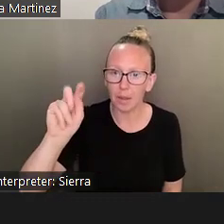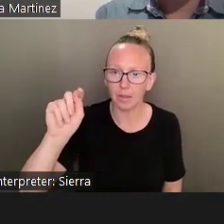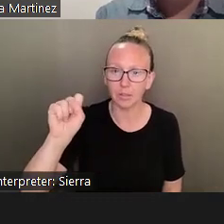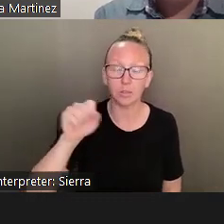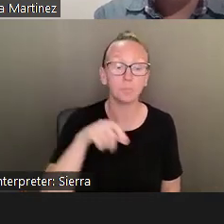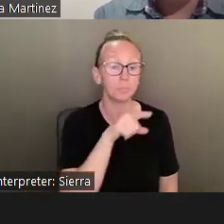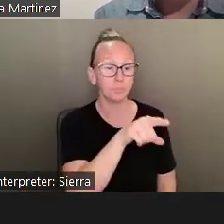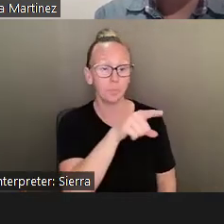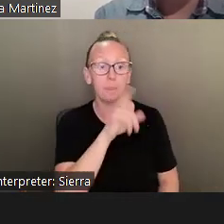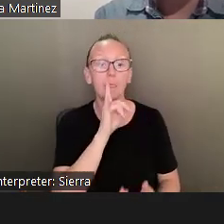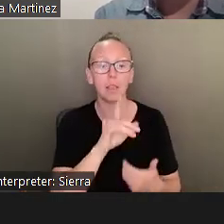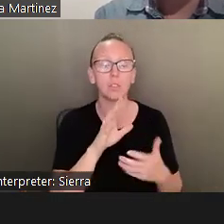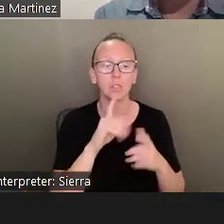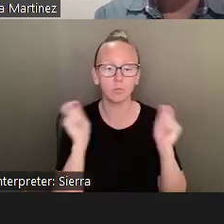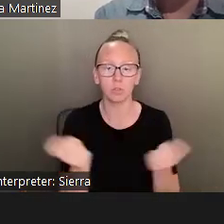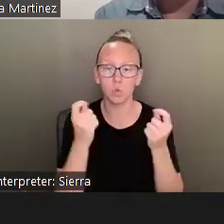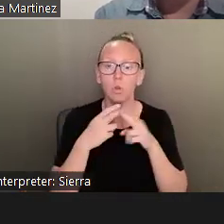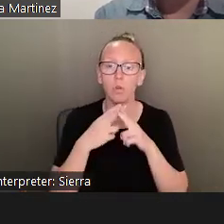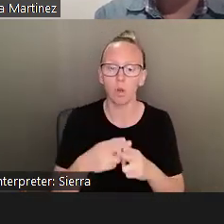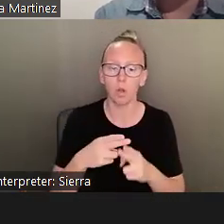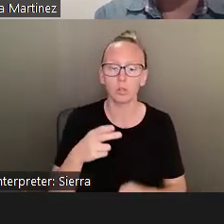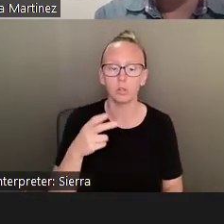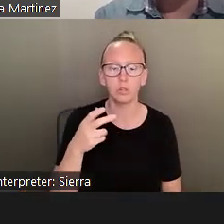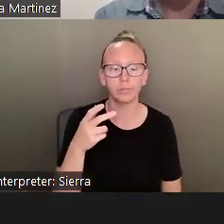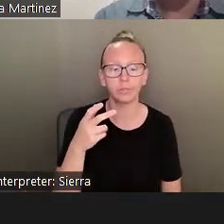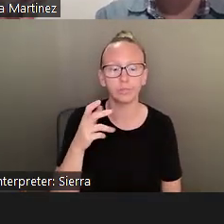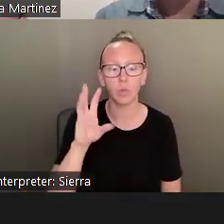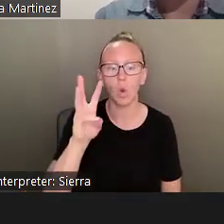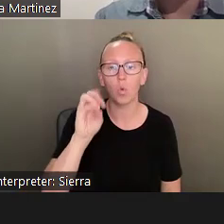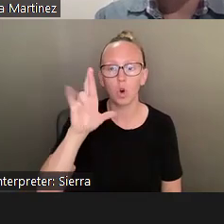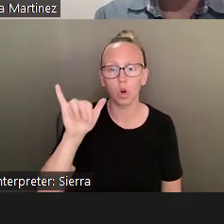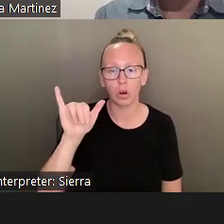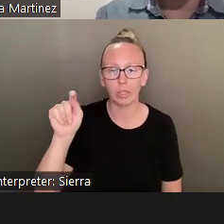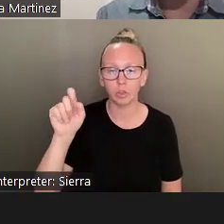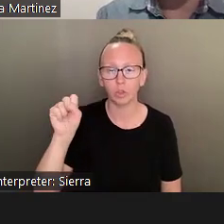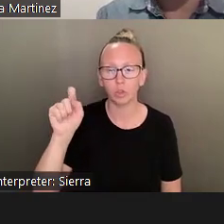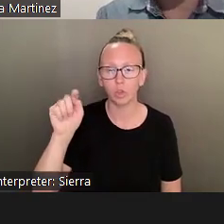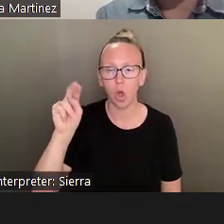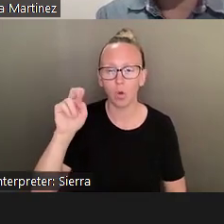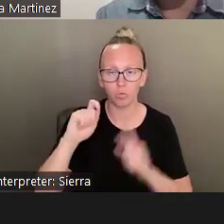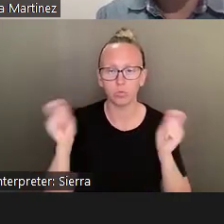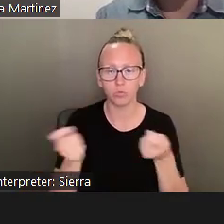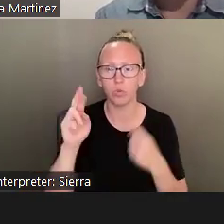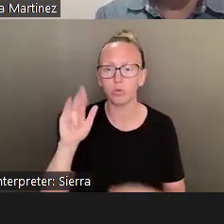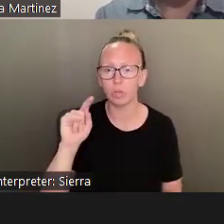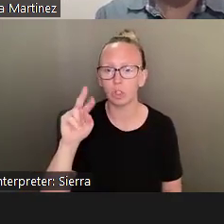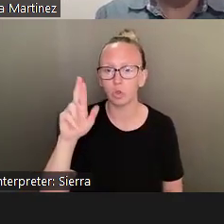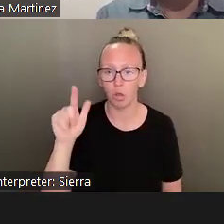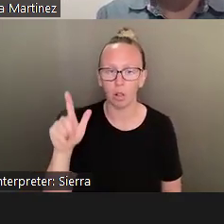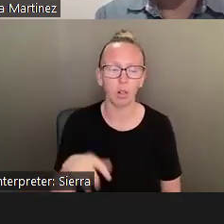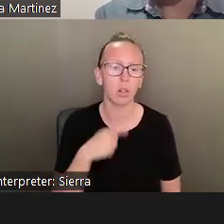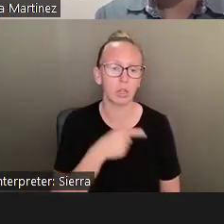it's a participatory work. So there's a kind of, I call it an altar of 3 prints. I